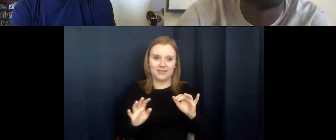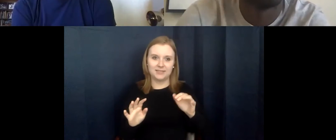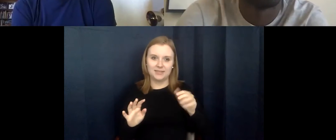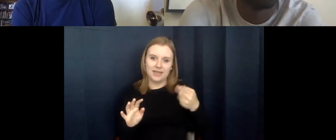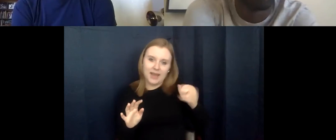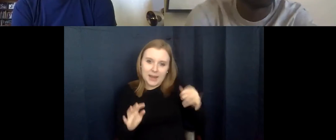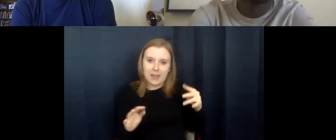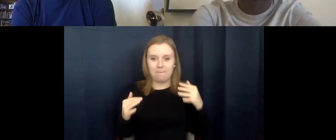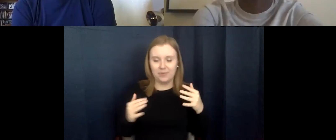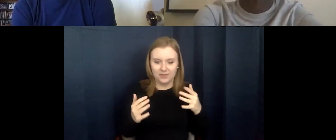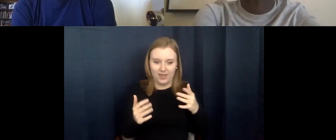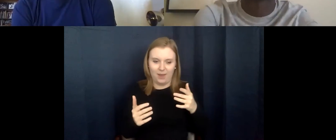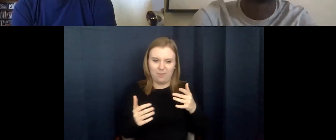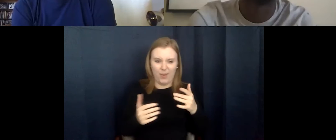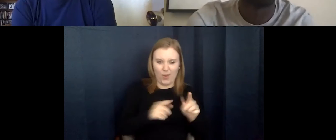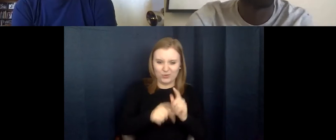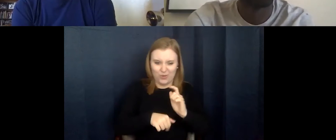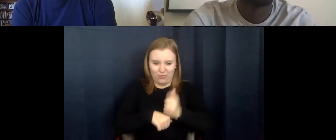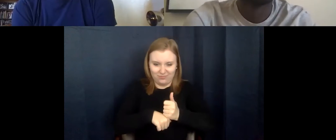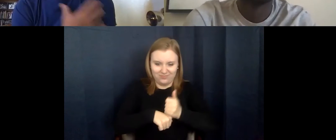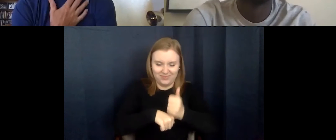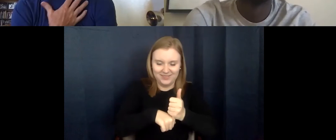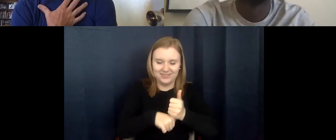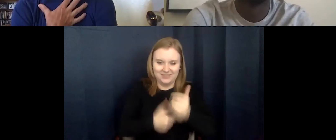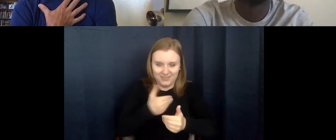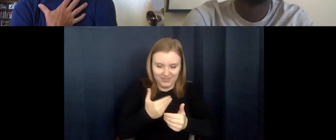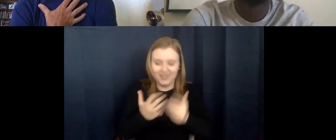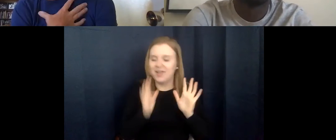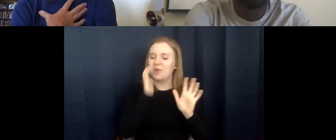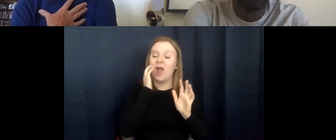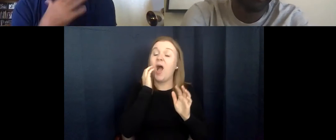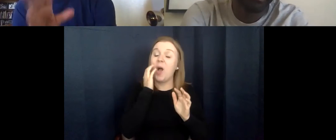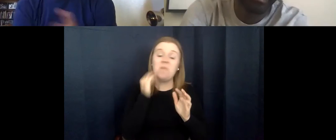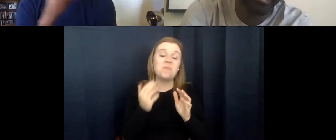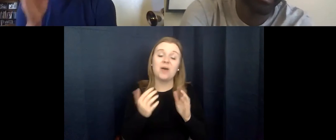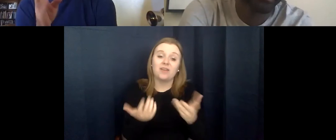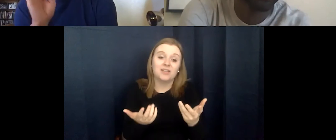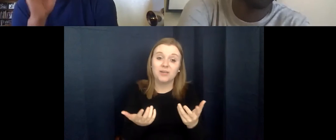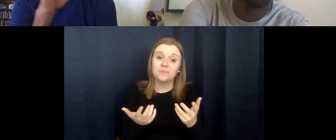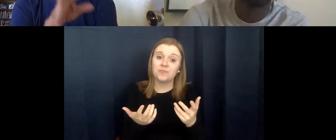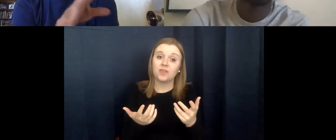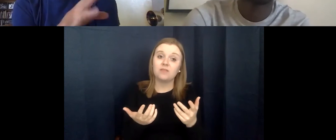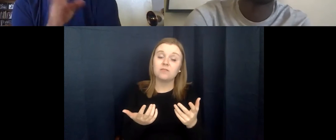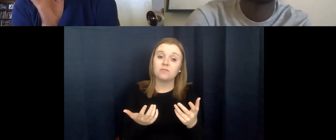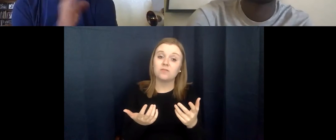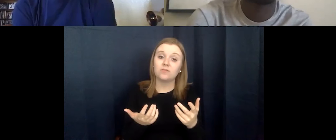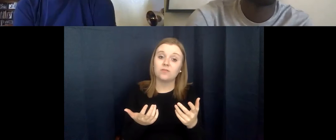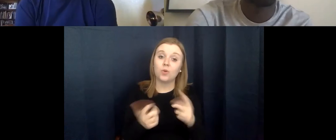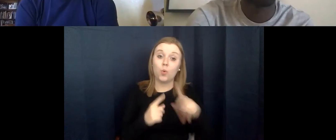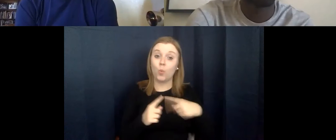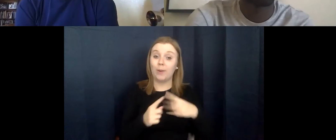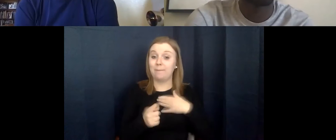rigor machine. But what I loved was that when it came time and like my manager was